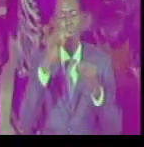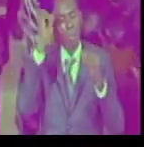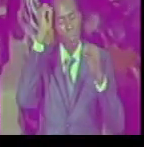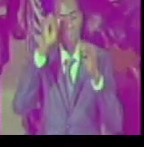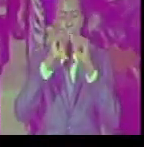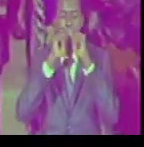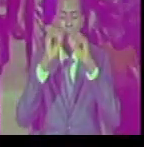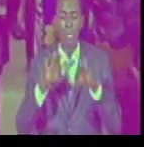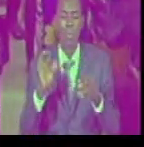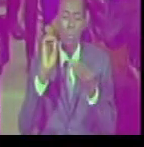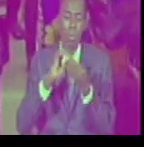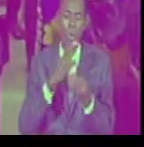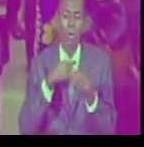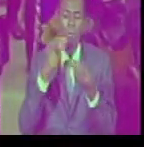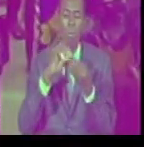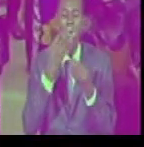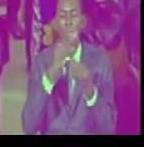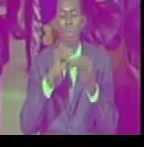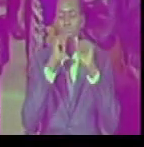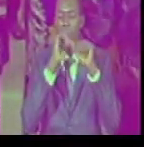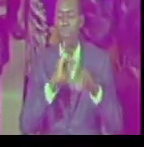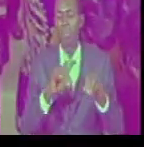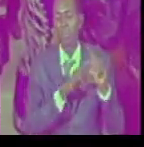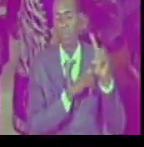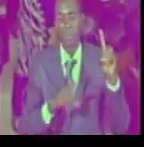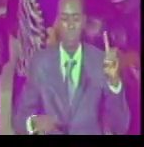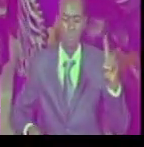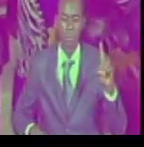More and more of the blessing of the Lord.